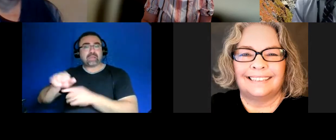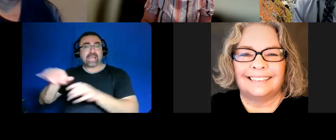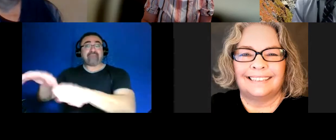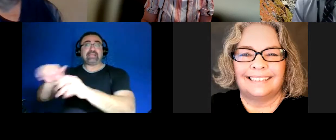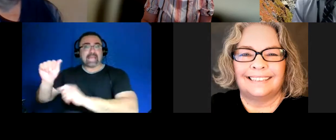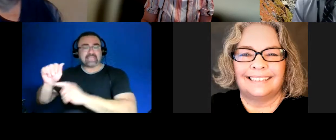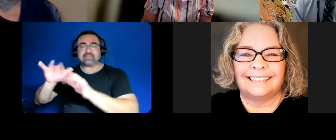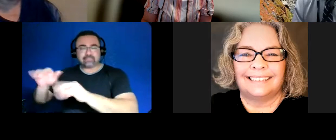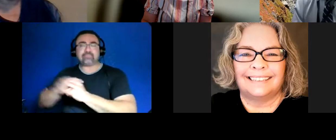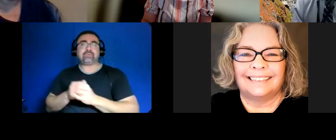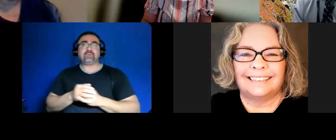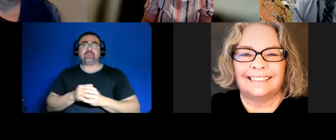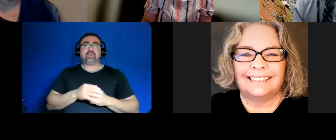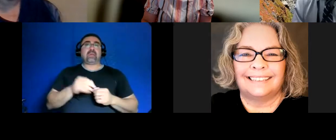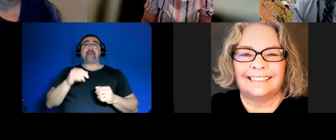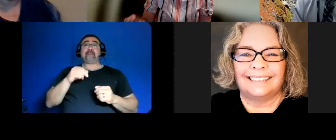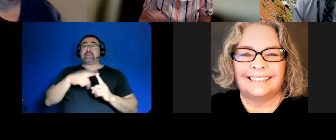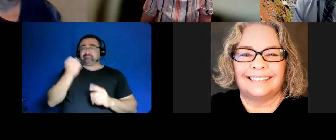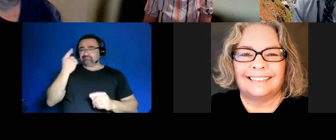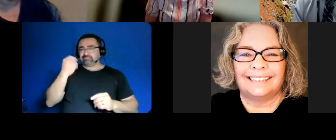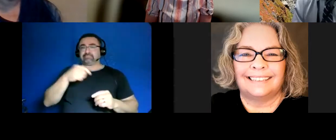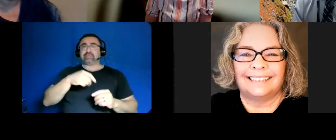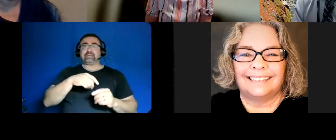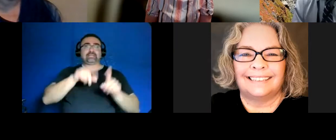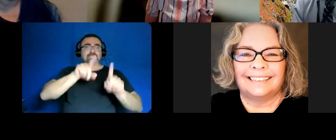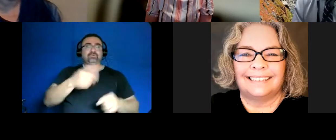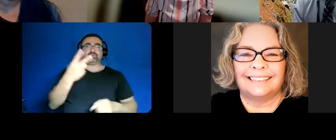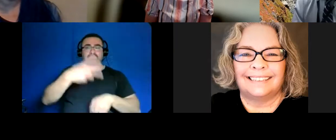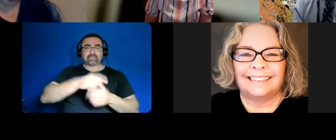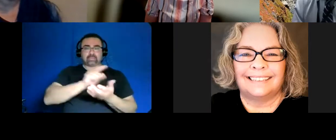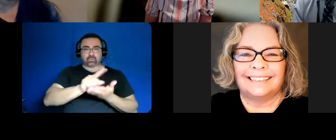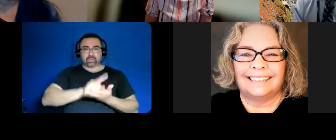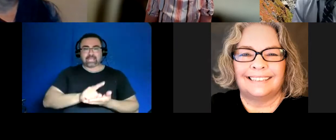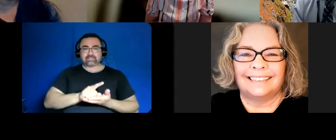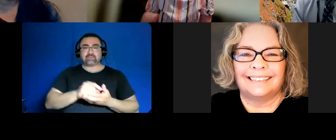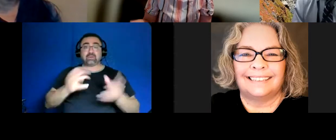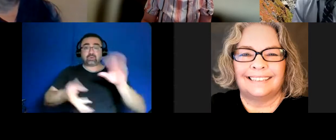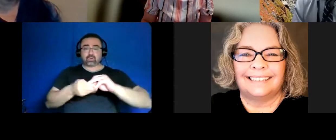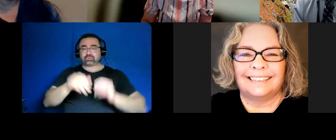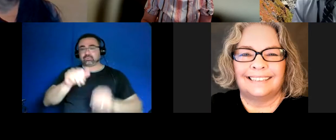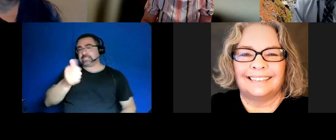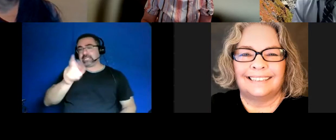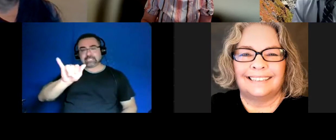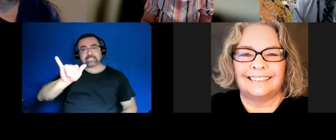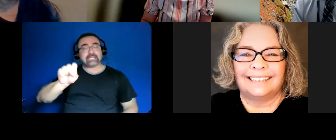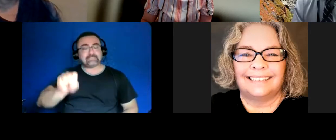tested twice a week for a period of 10 days.